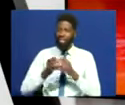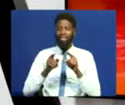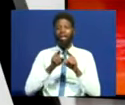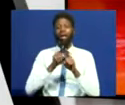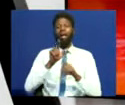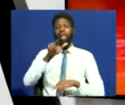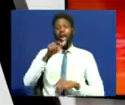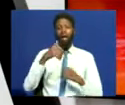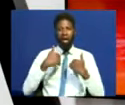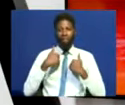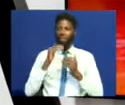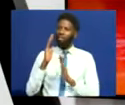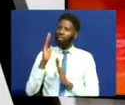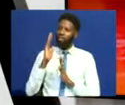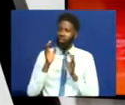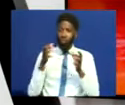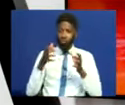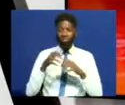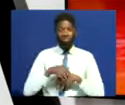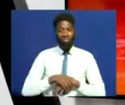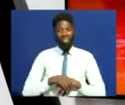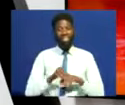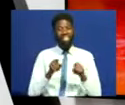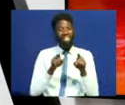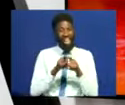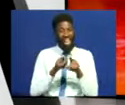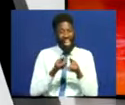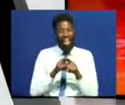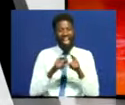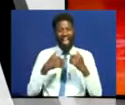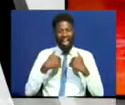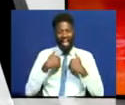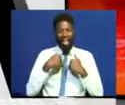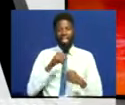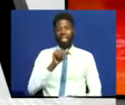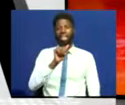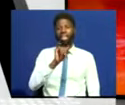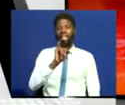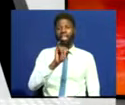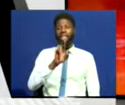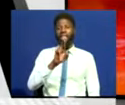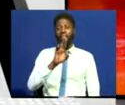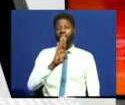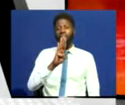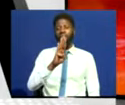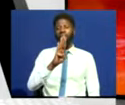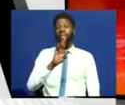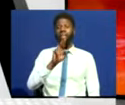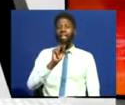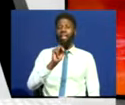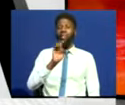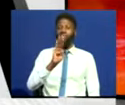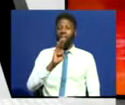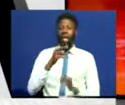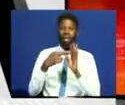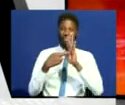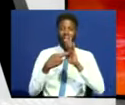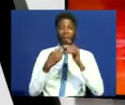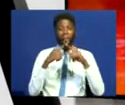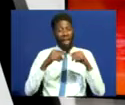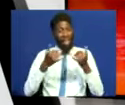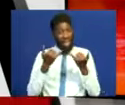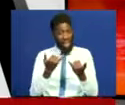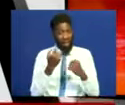do also have an Airbnb representative, but in the first hour we do have a critical sector players from the National